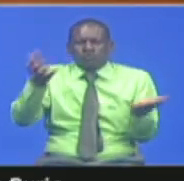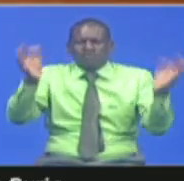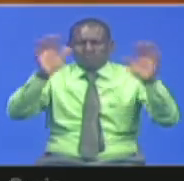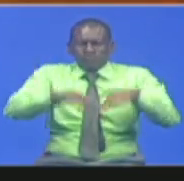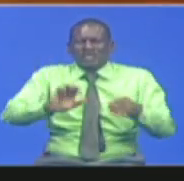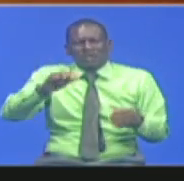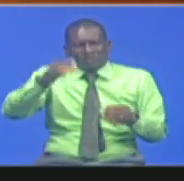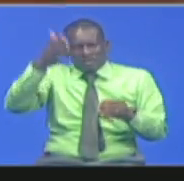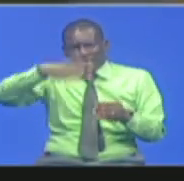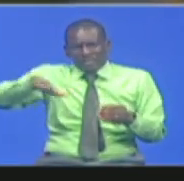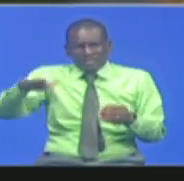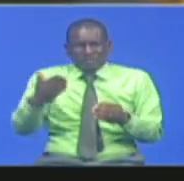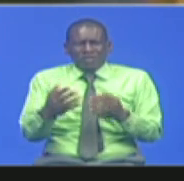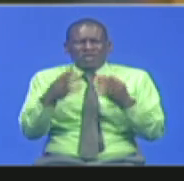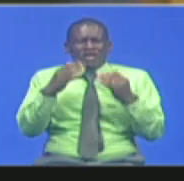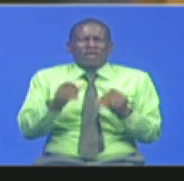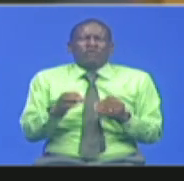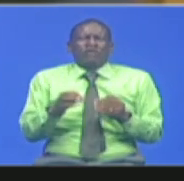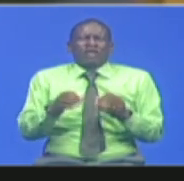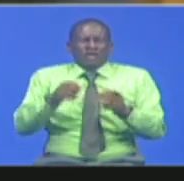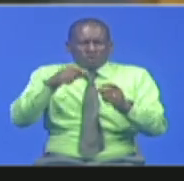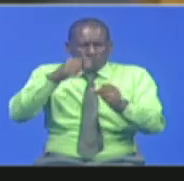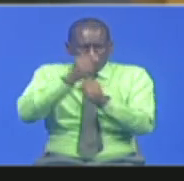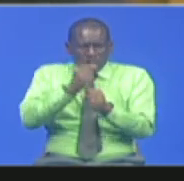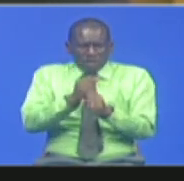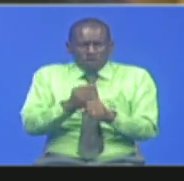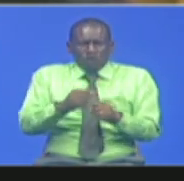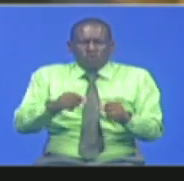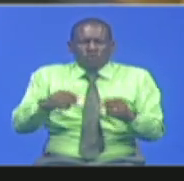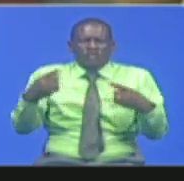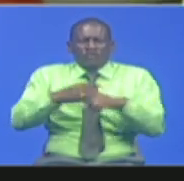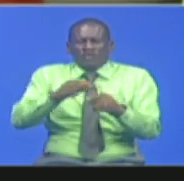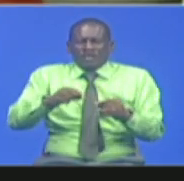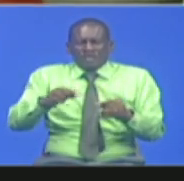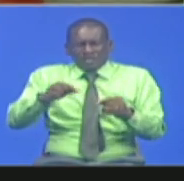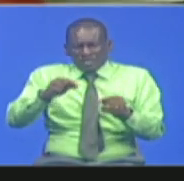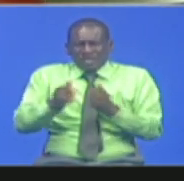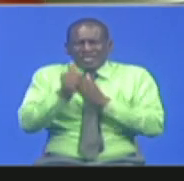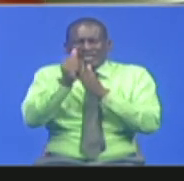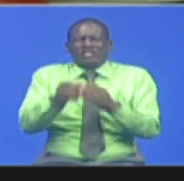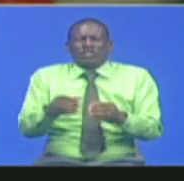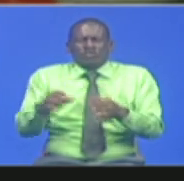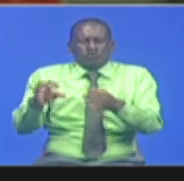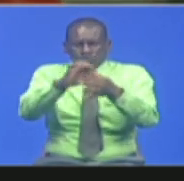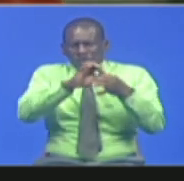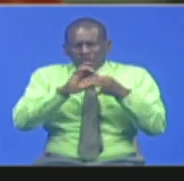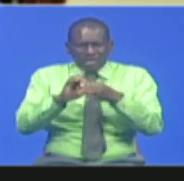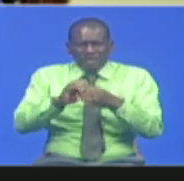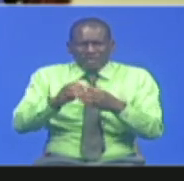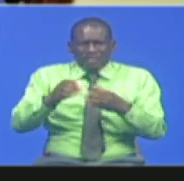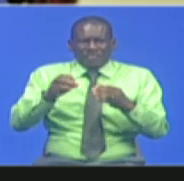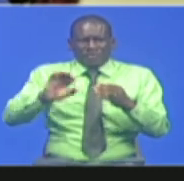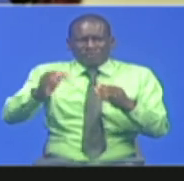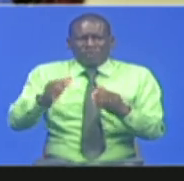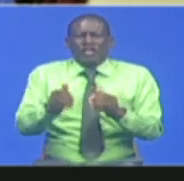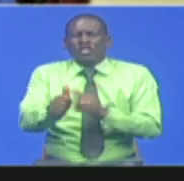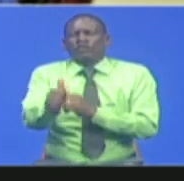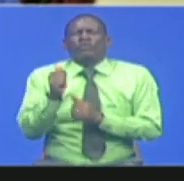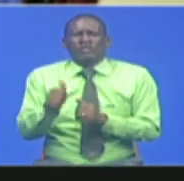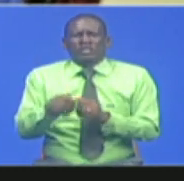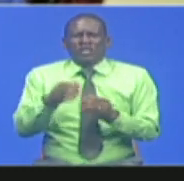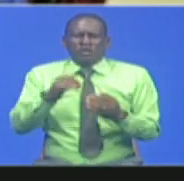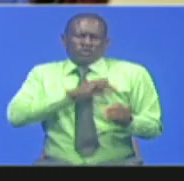Efforts by the national government to have the governor reconcile with his MCAs were futile as he rejected every counsel. Samboja will